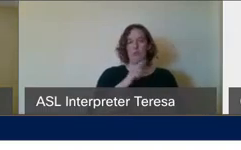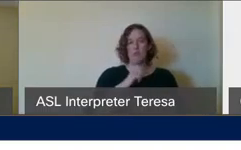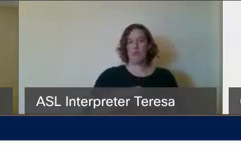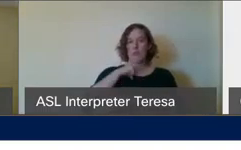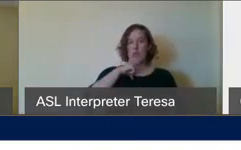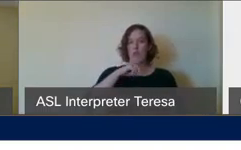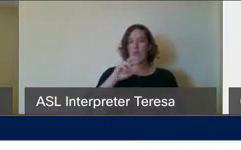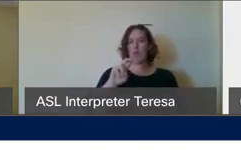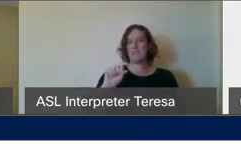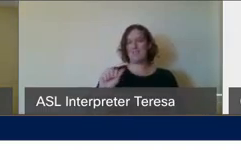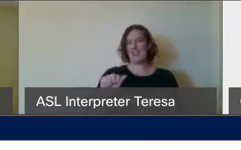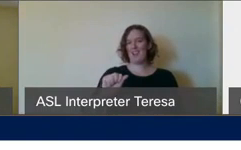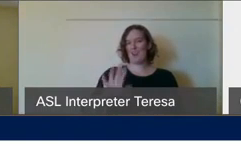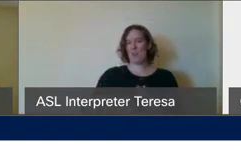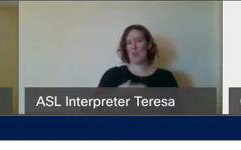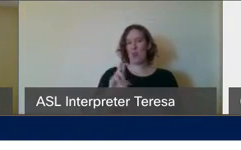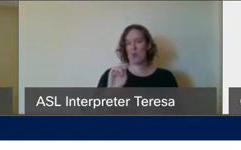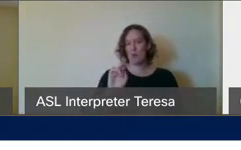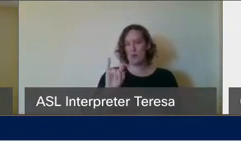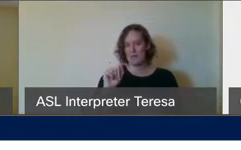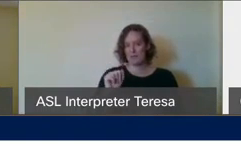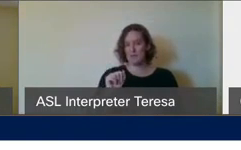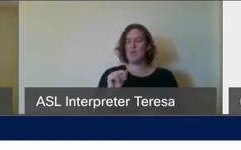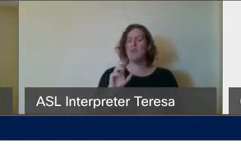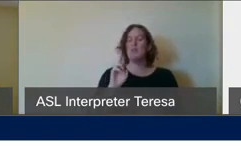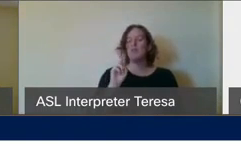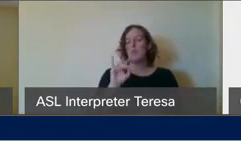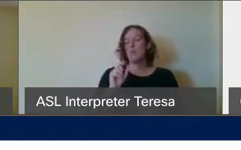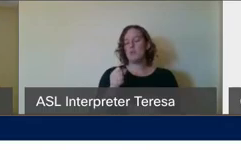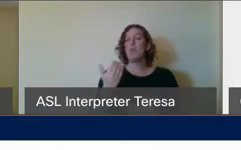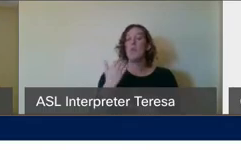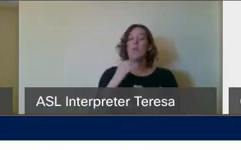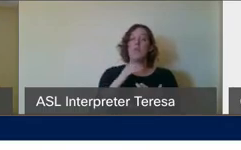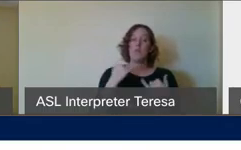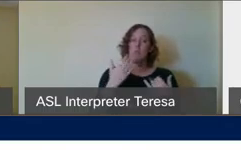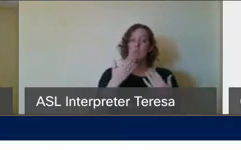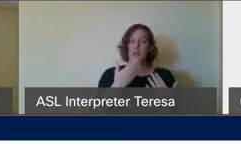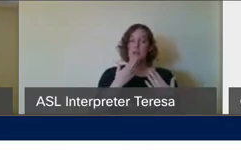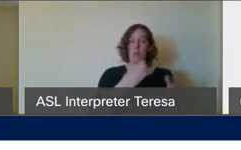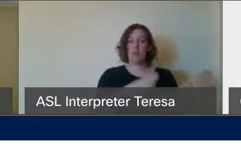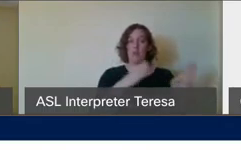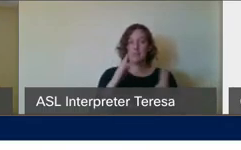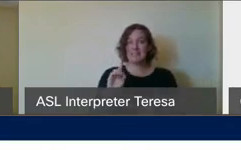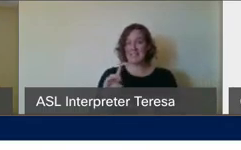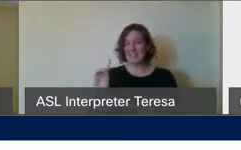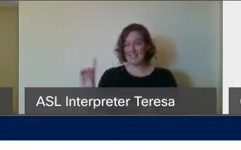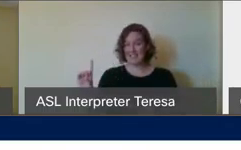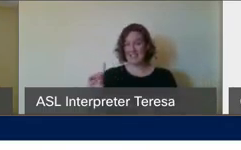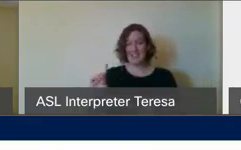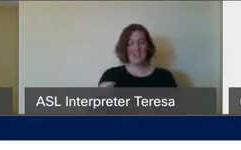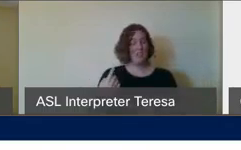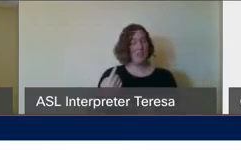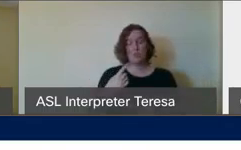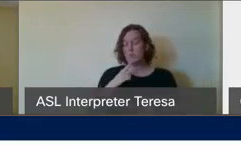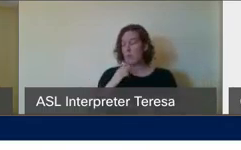units. So thank you, RSA. And now I'm going to move into DDD, and just a huge kudos to